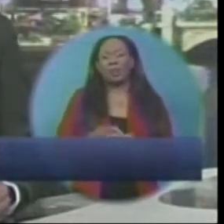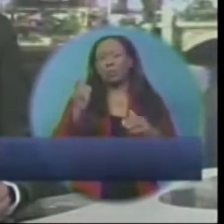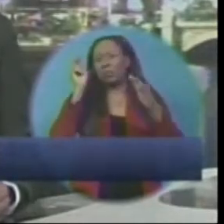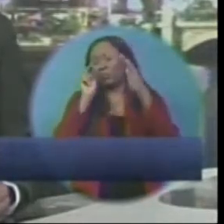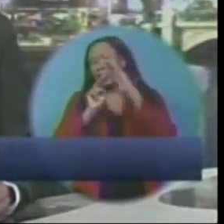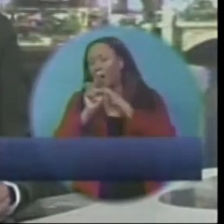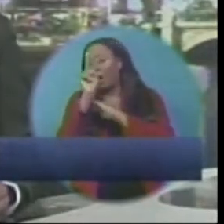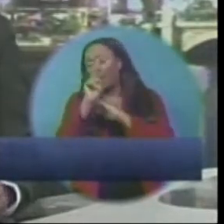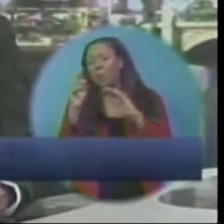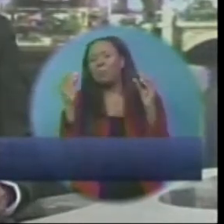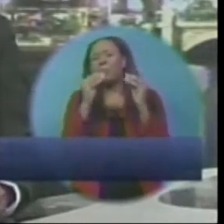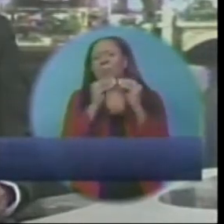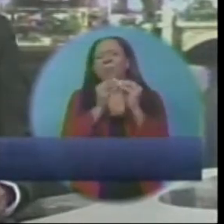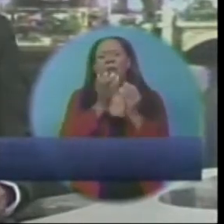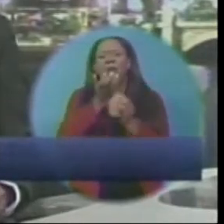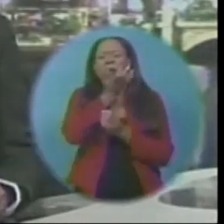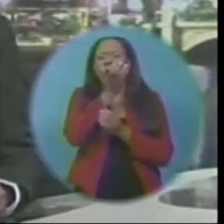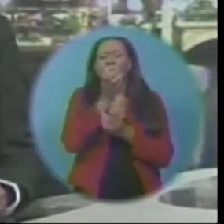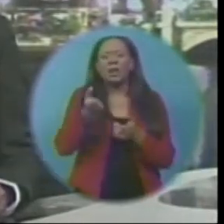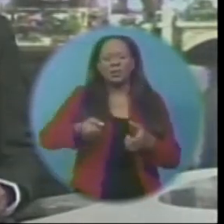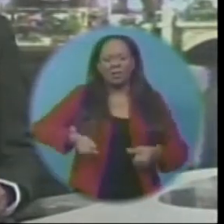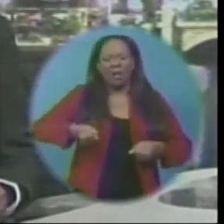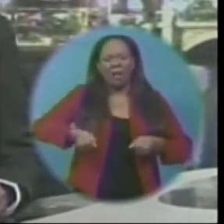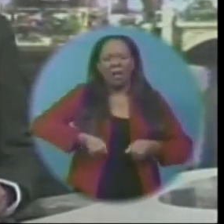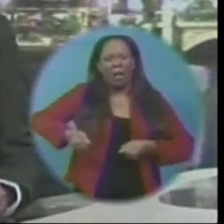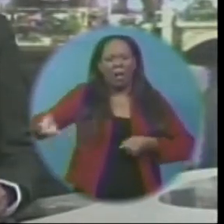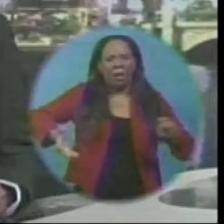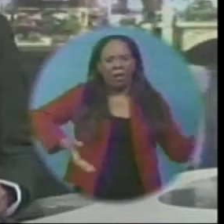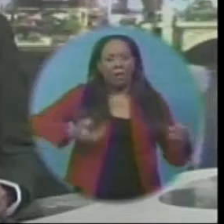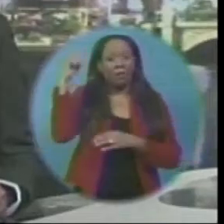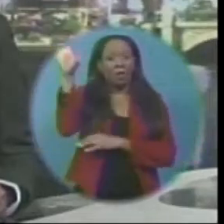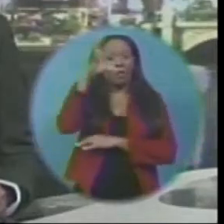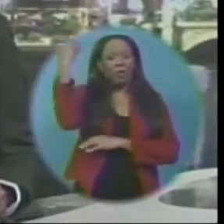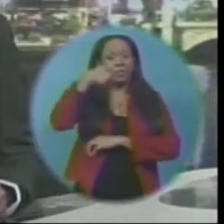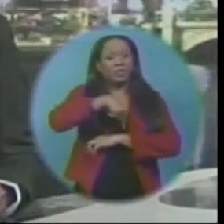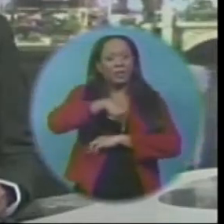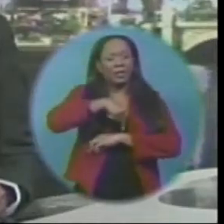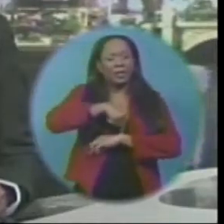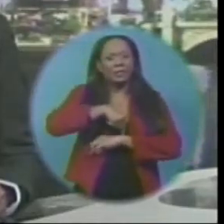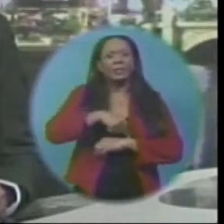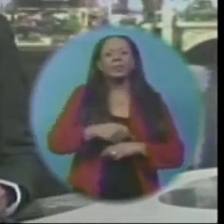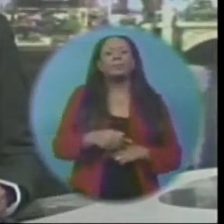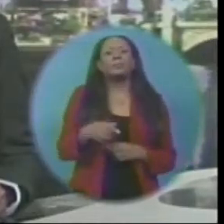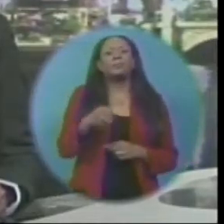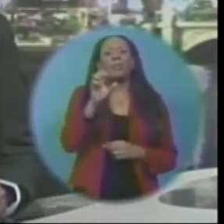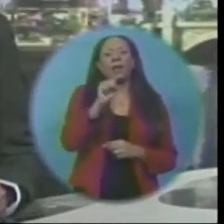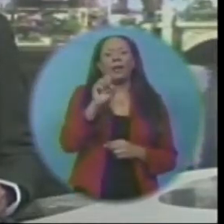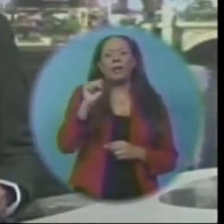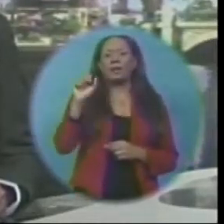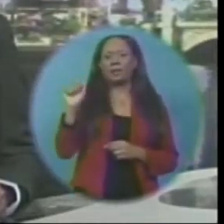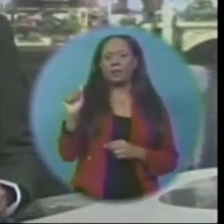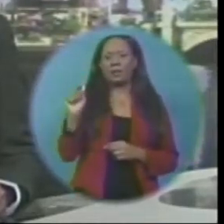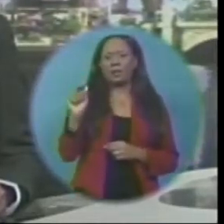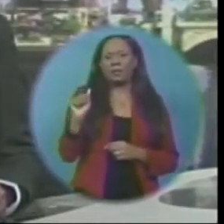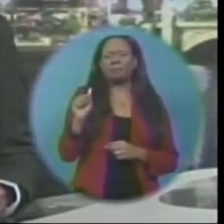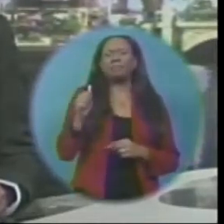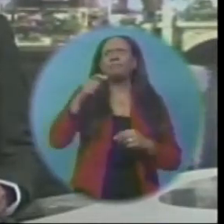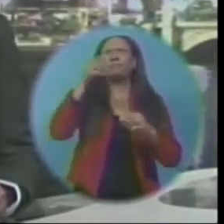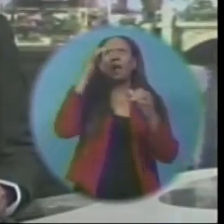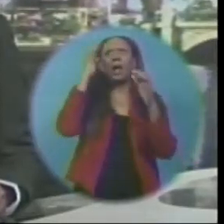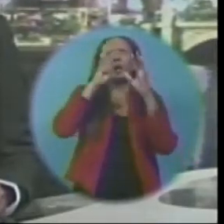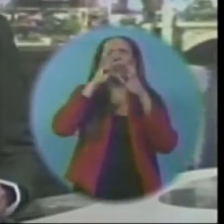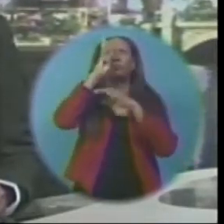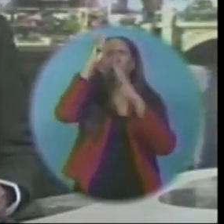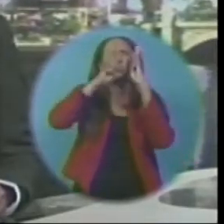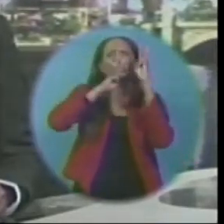of more garbage being generated than usual due to the Christmas season, the Sanitation Service Authority has devised a strategy to deal with the situation.